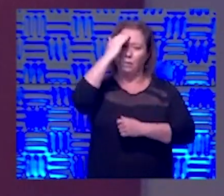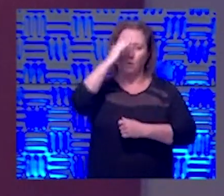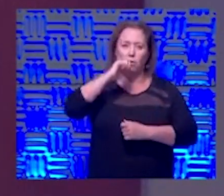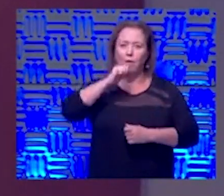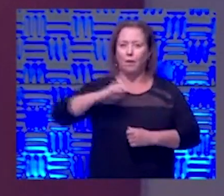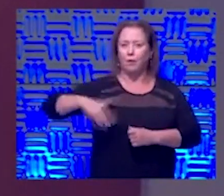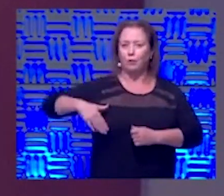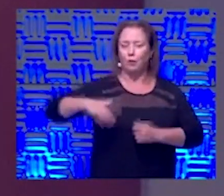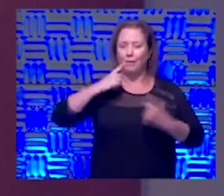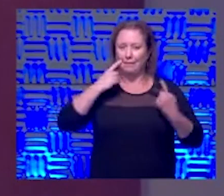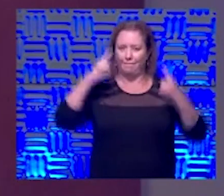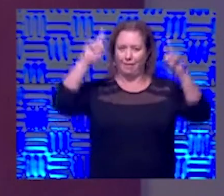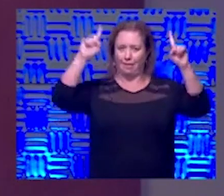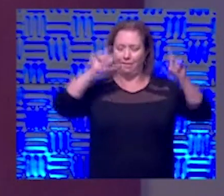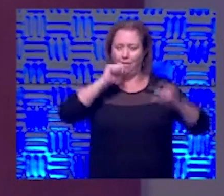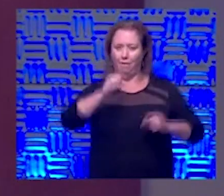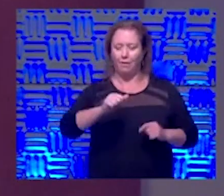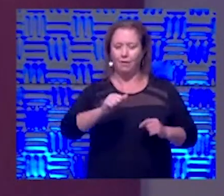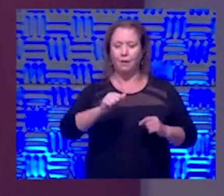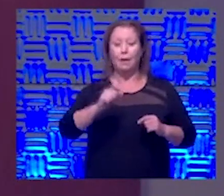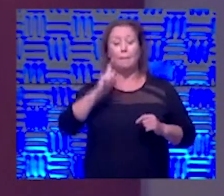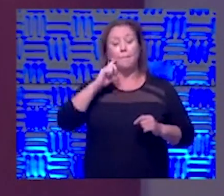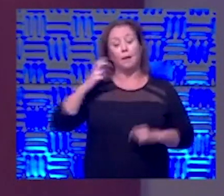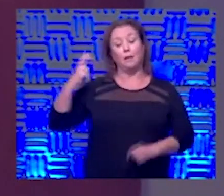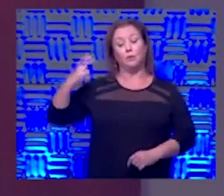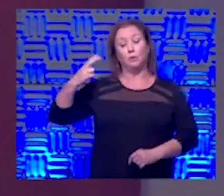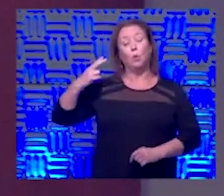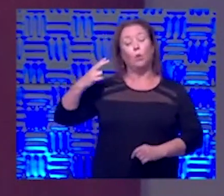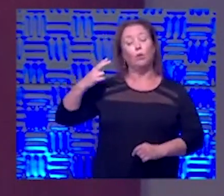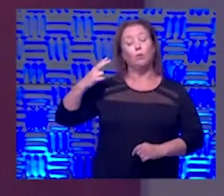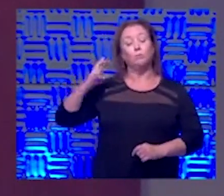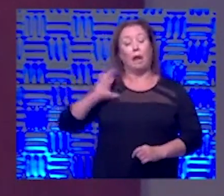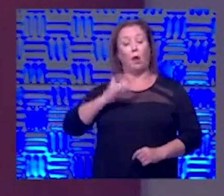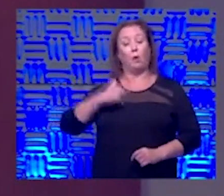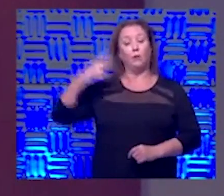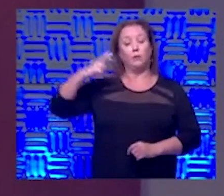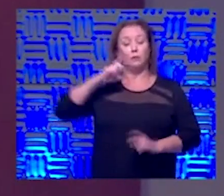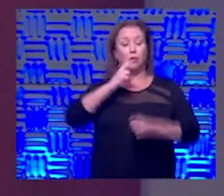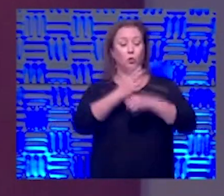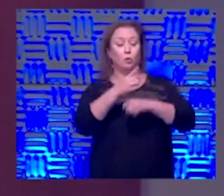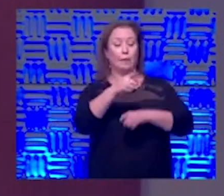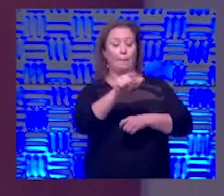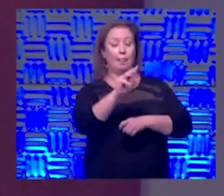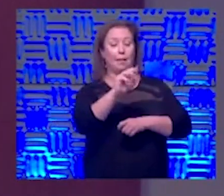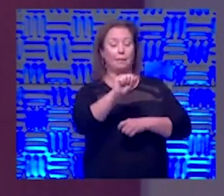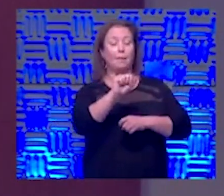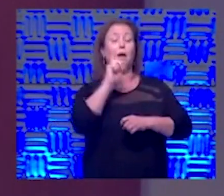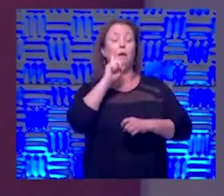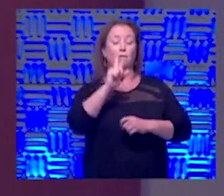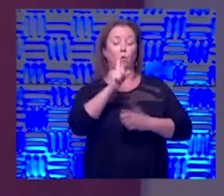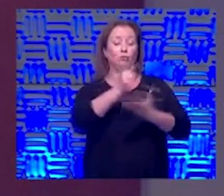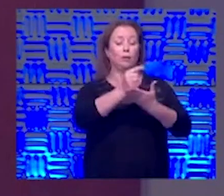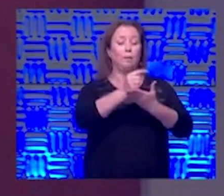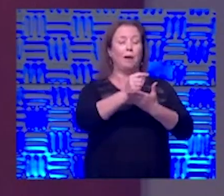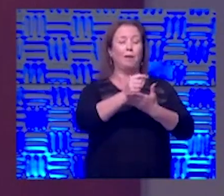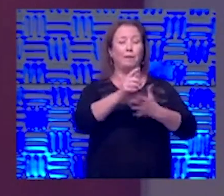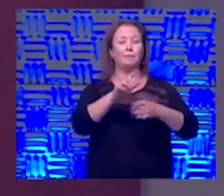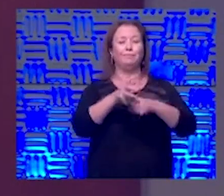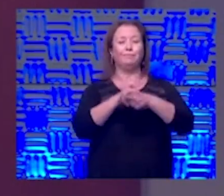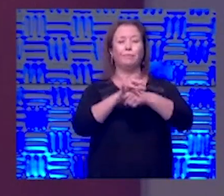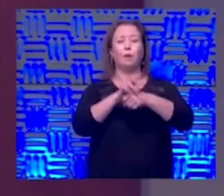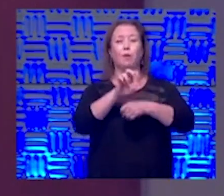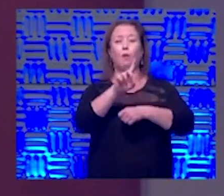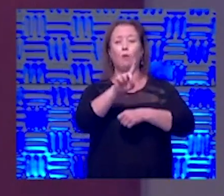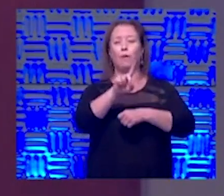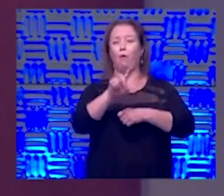how effective it is, but there is a historic precedence with using plasma as a treatment for viral infection. This has been used